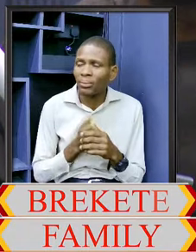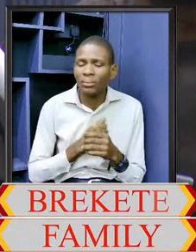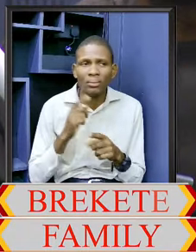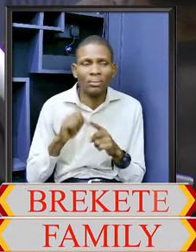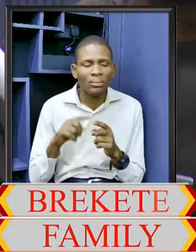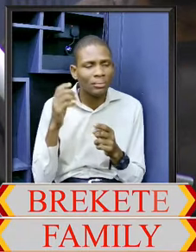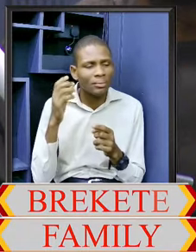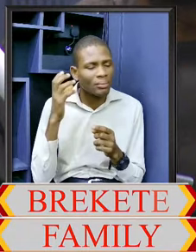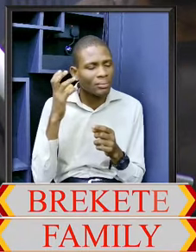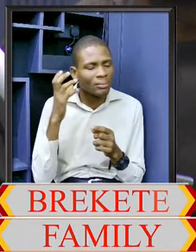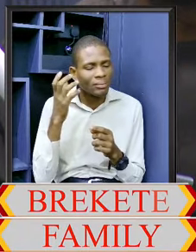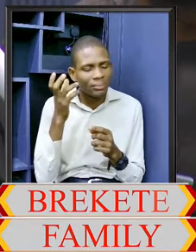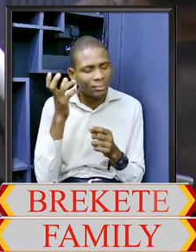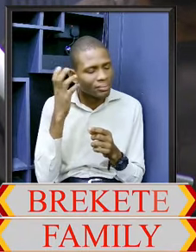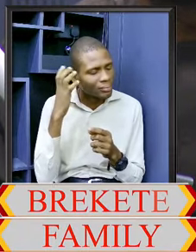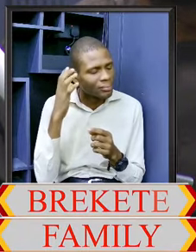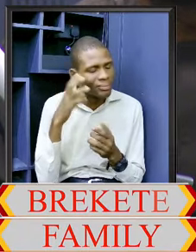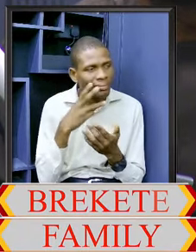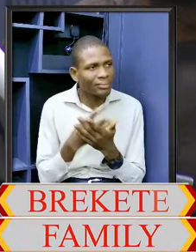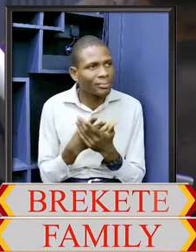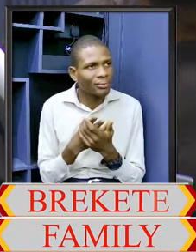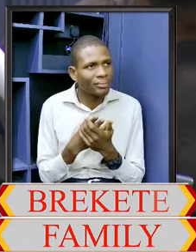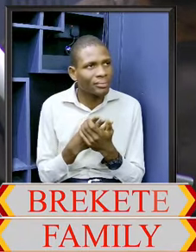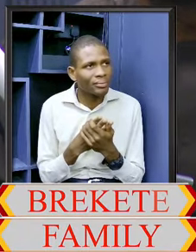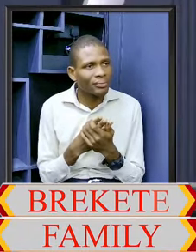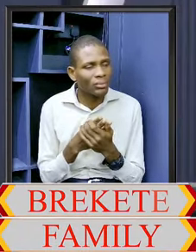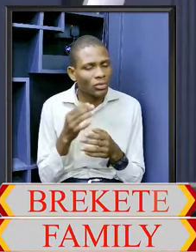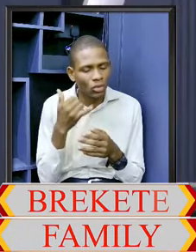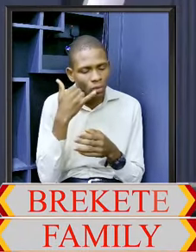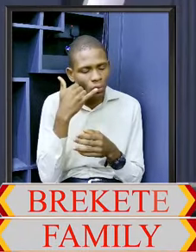I'm holding the money not to give them.